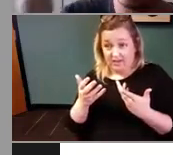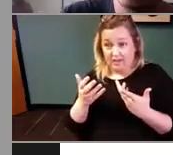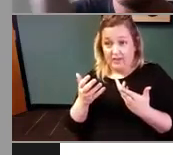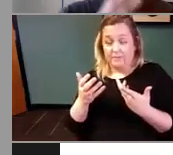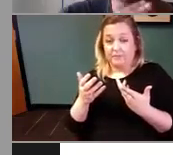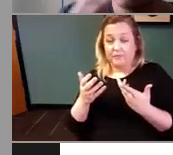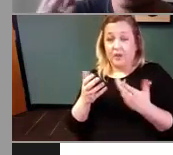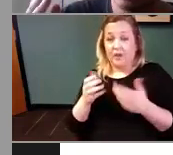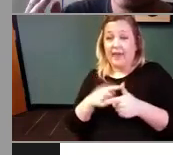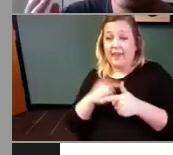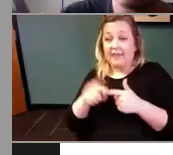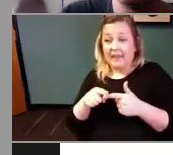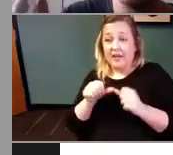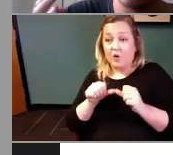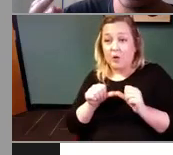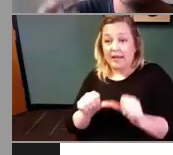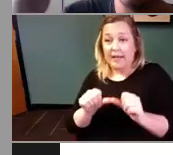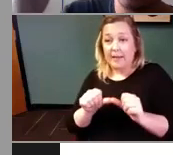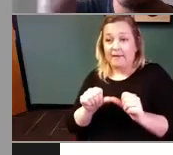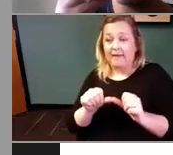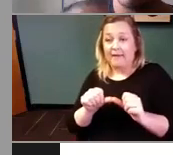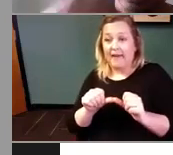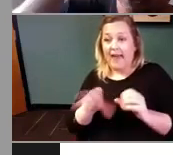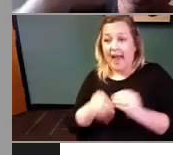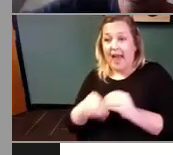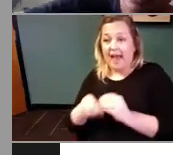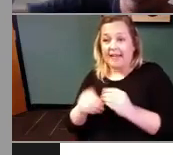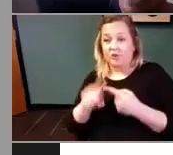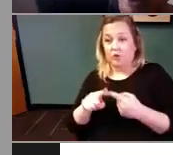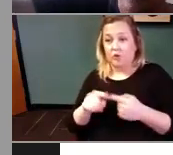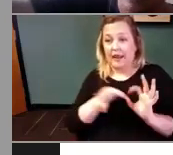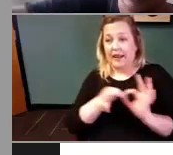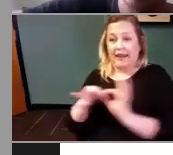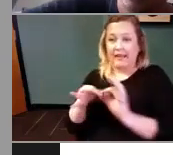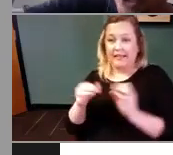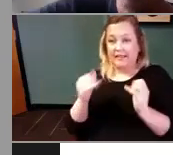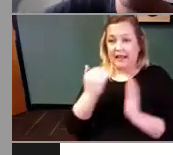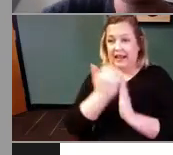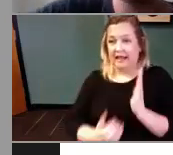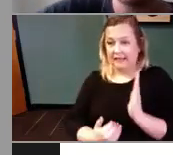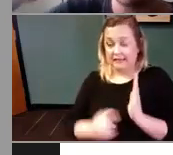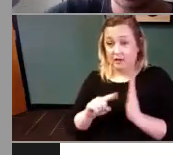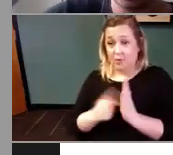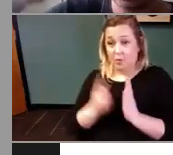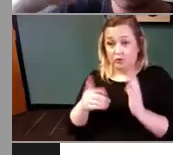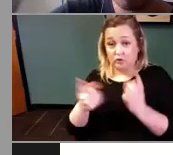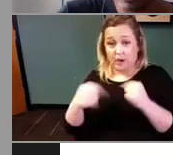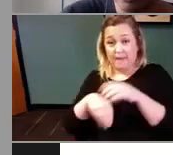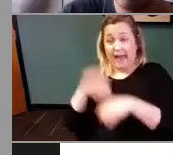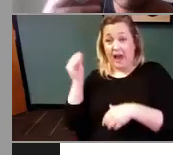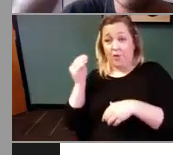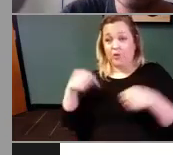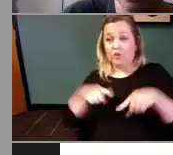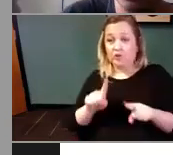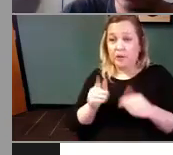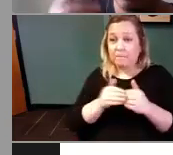on adding it to the linked list in that order. You would always, once you come out of that and during your post visit operations,